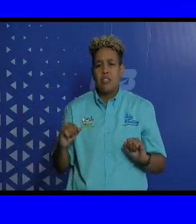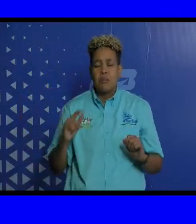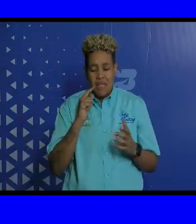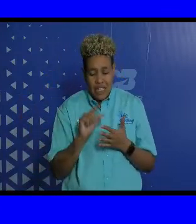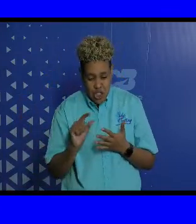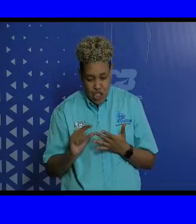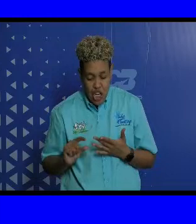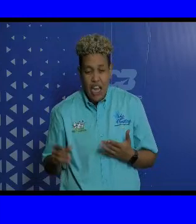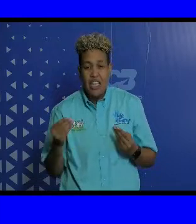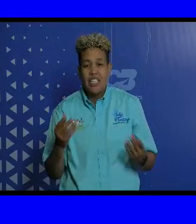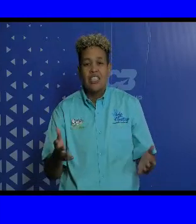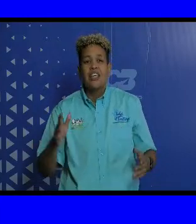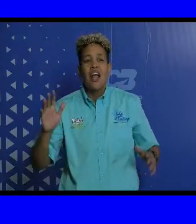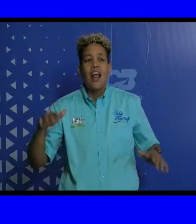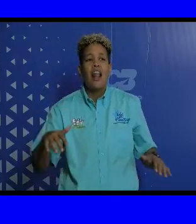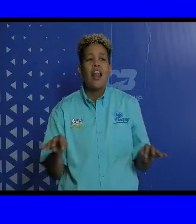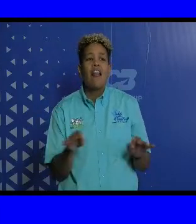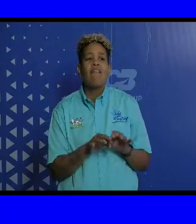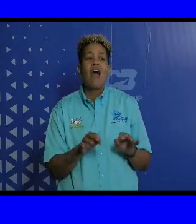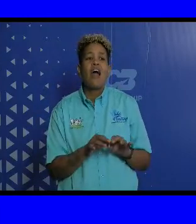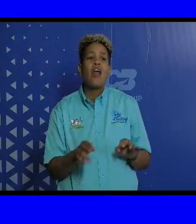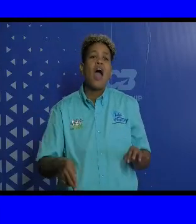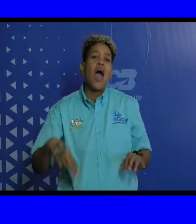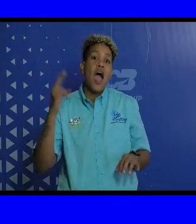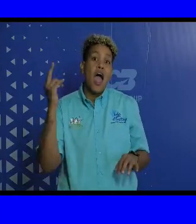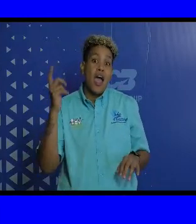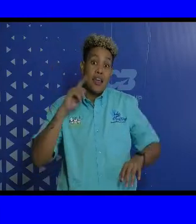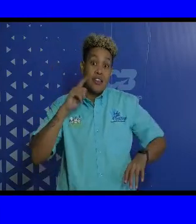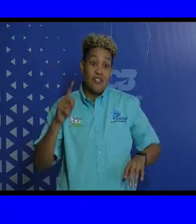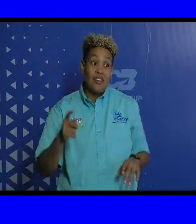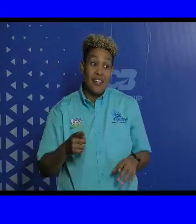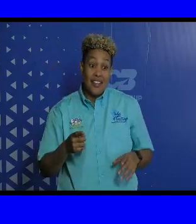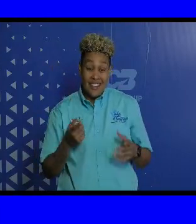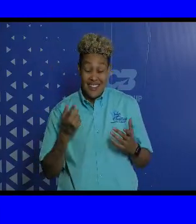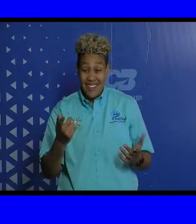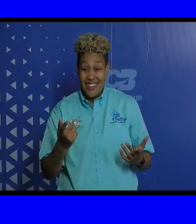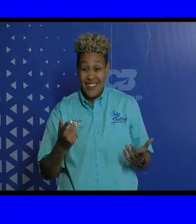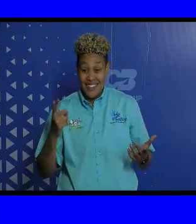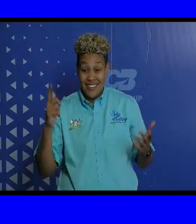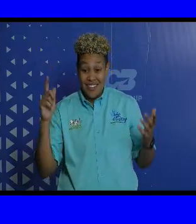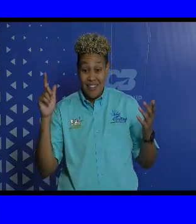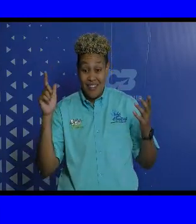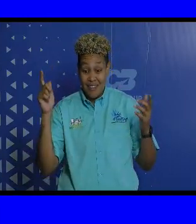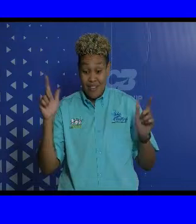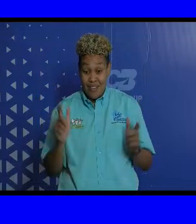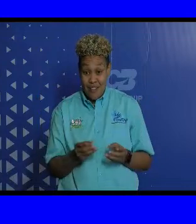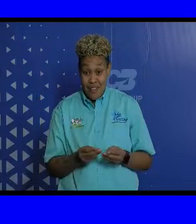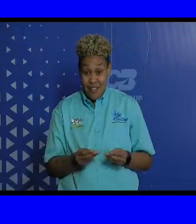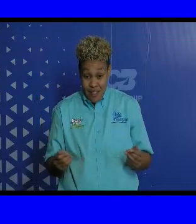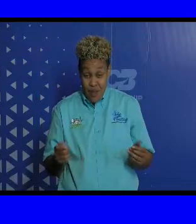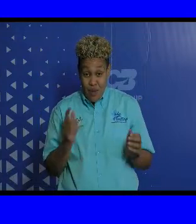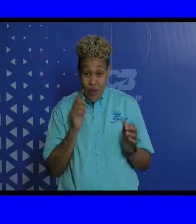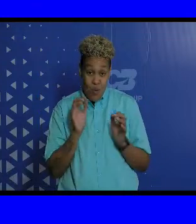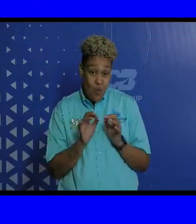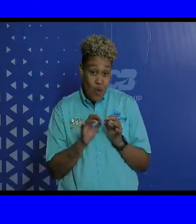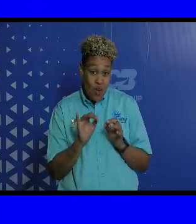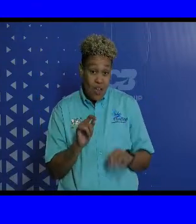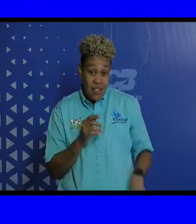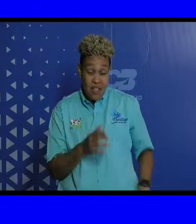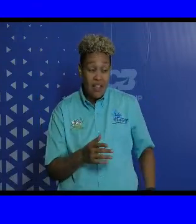shares that are undervalued? Is the impending dilution worth it?